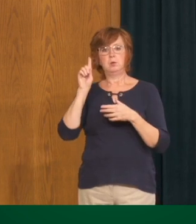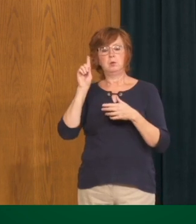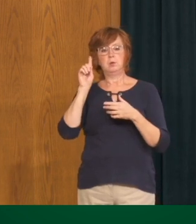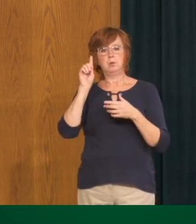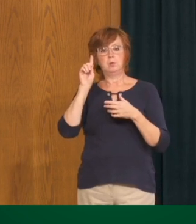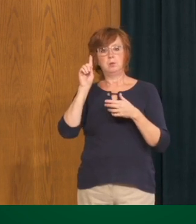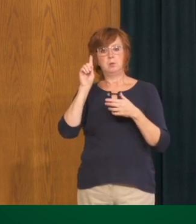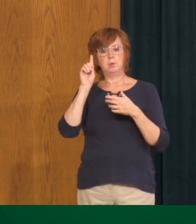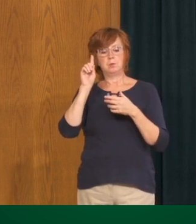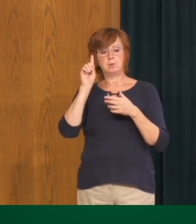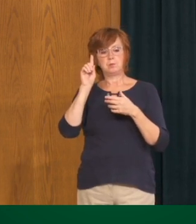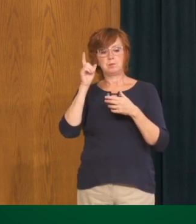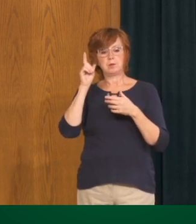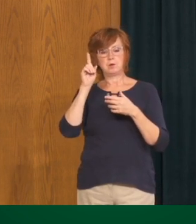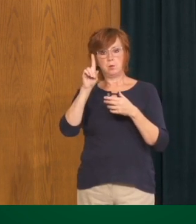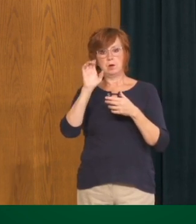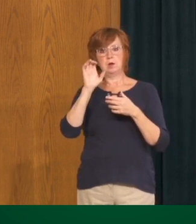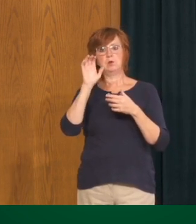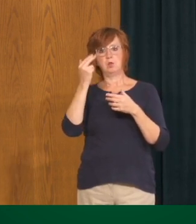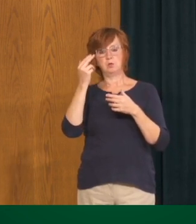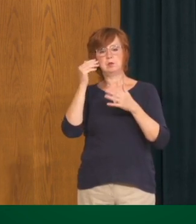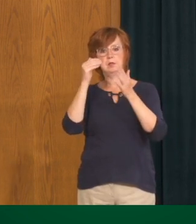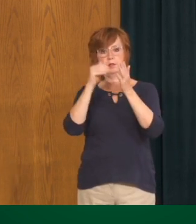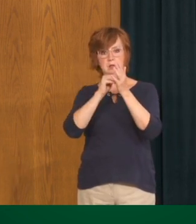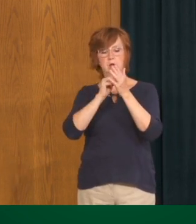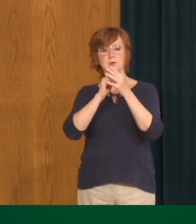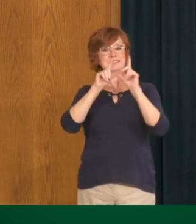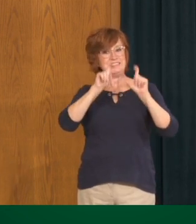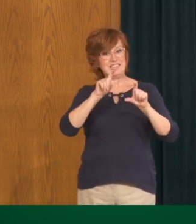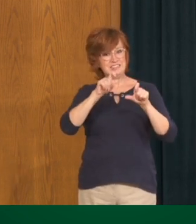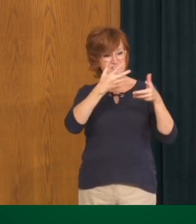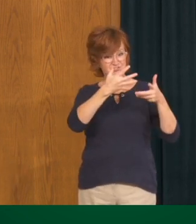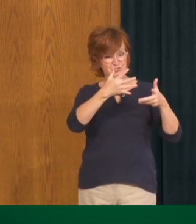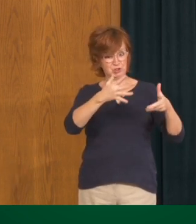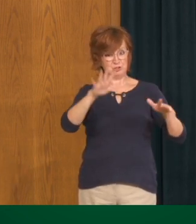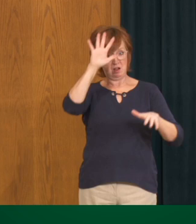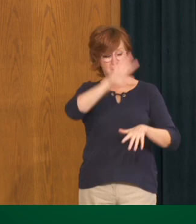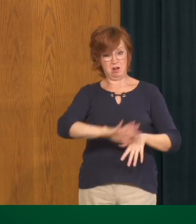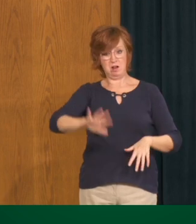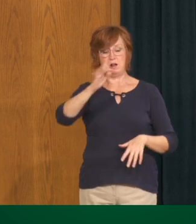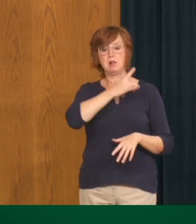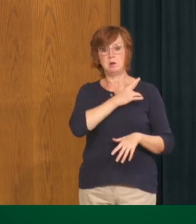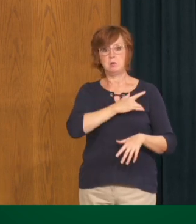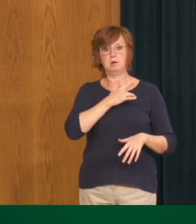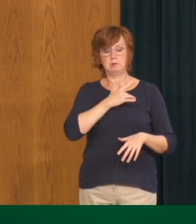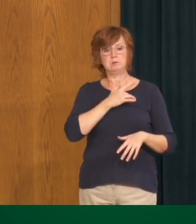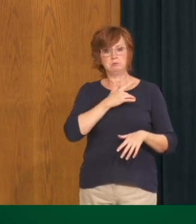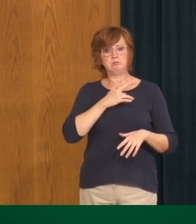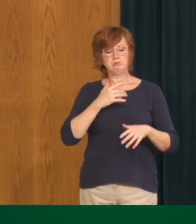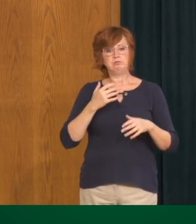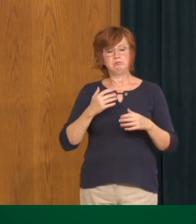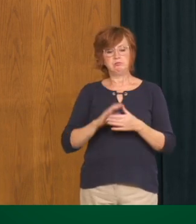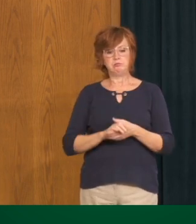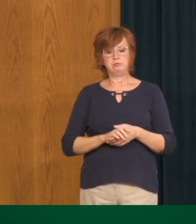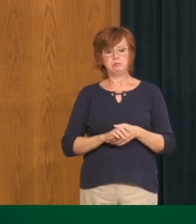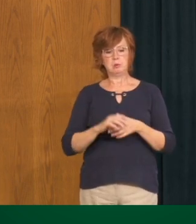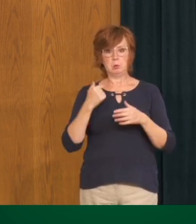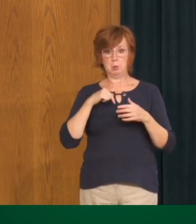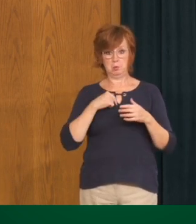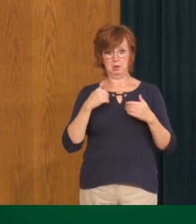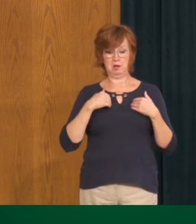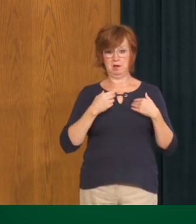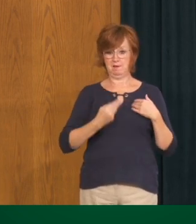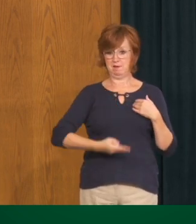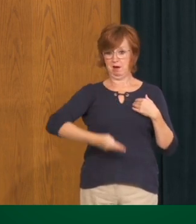113,972 COVID-19 tests have been performed in Saskatchewan, and testing capacity continues to be higher than